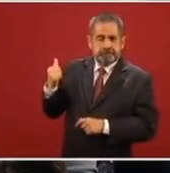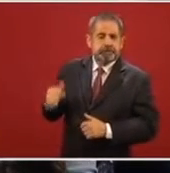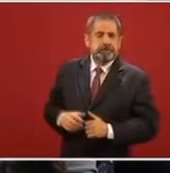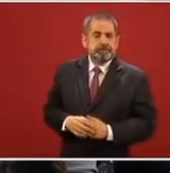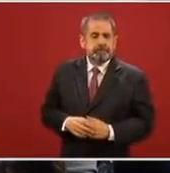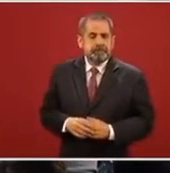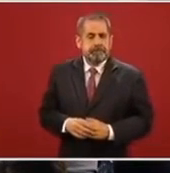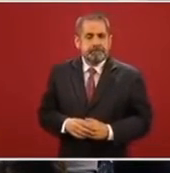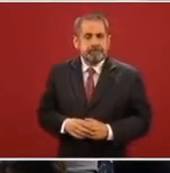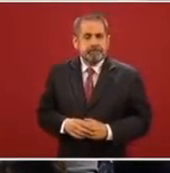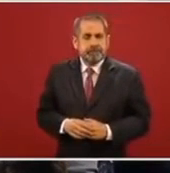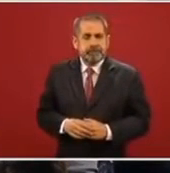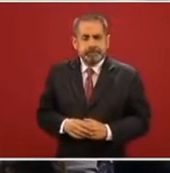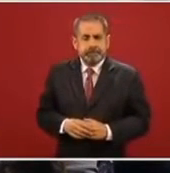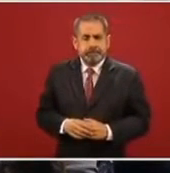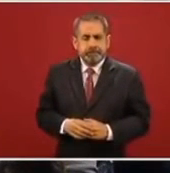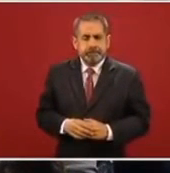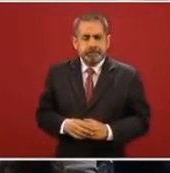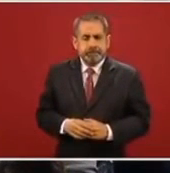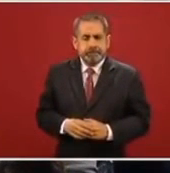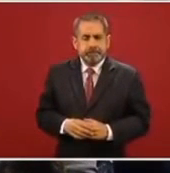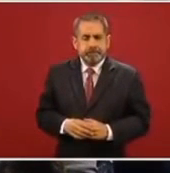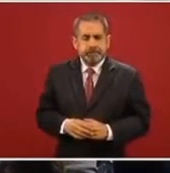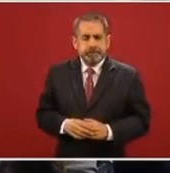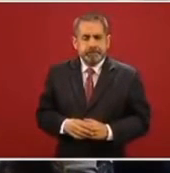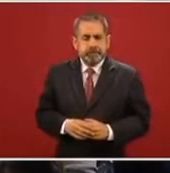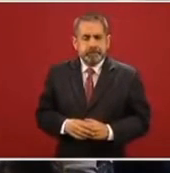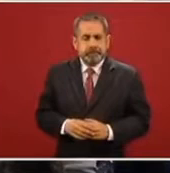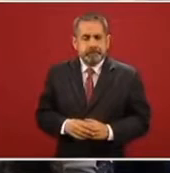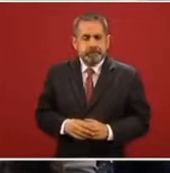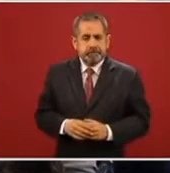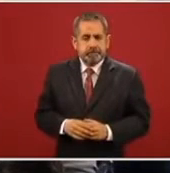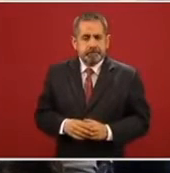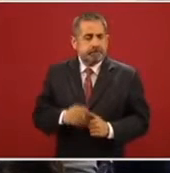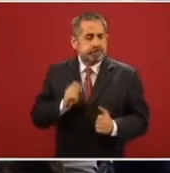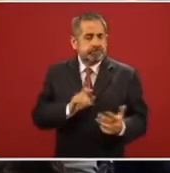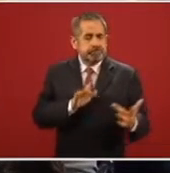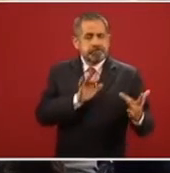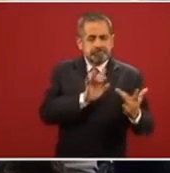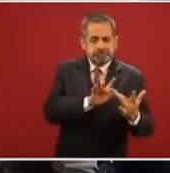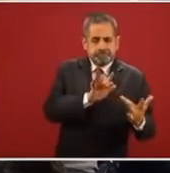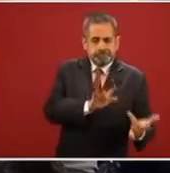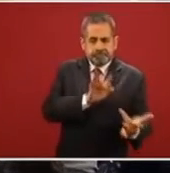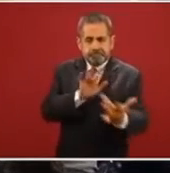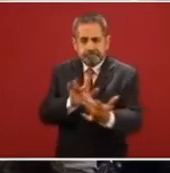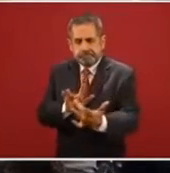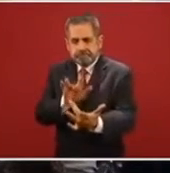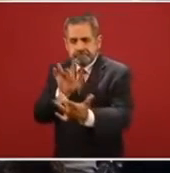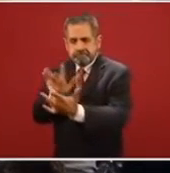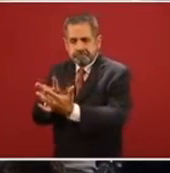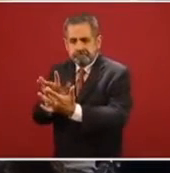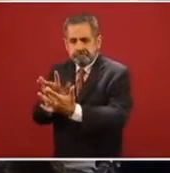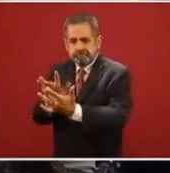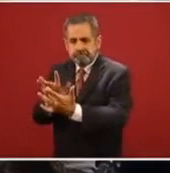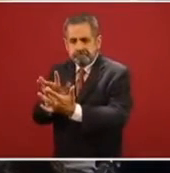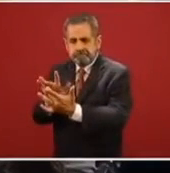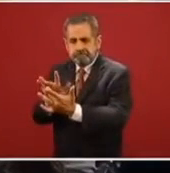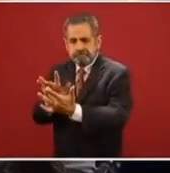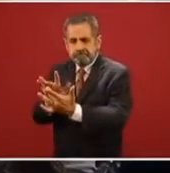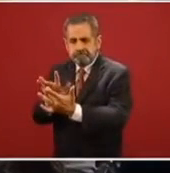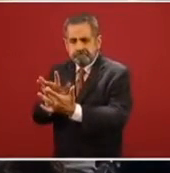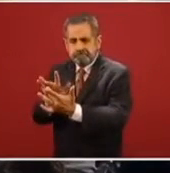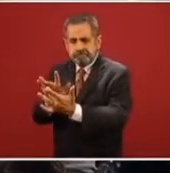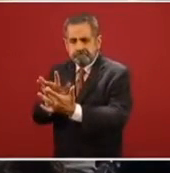de los contactos, of the contacts que también son estudiados y son evaluados y that are